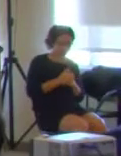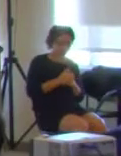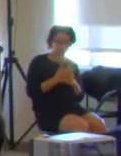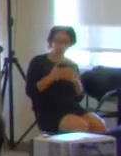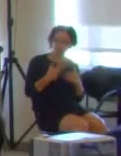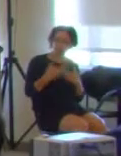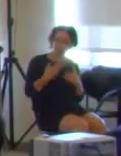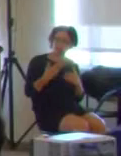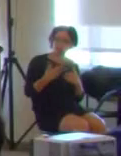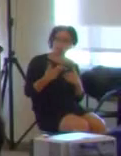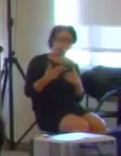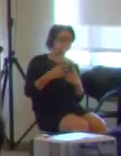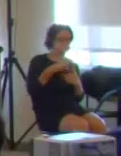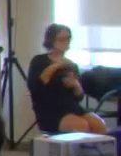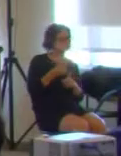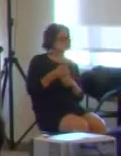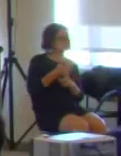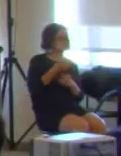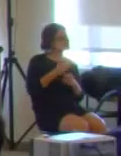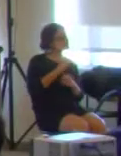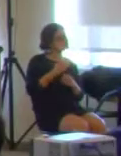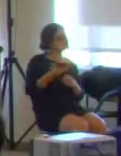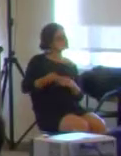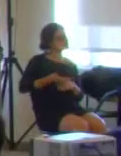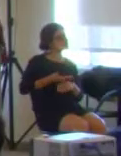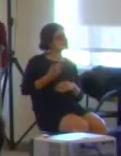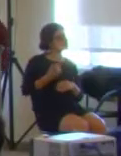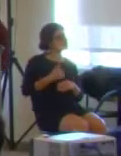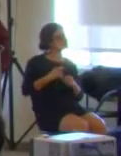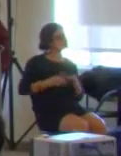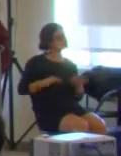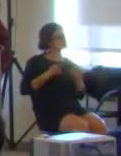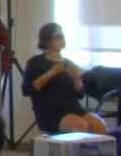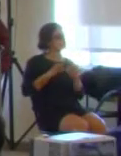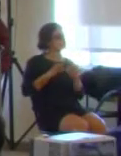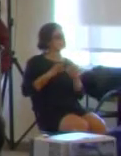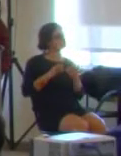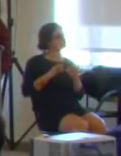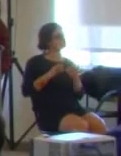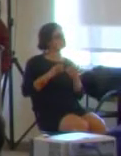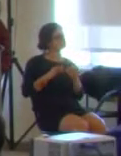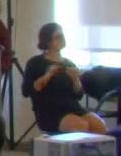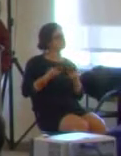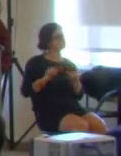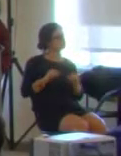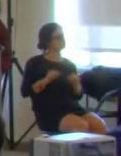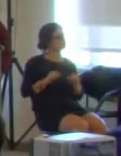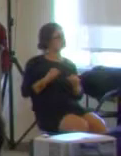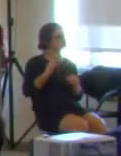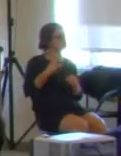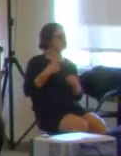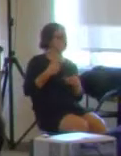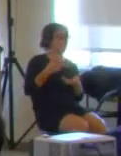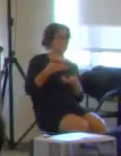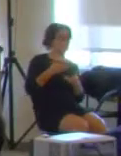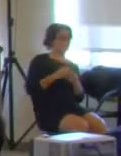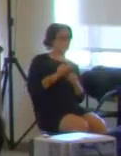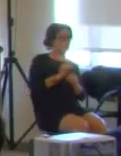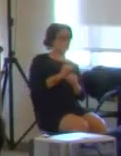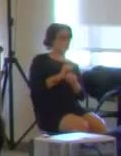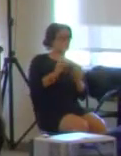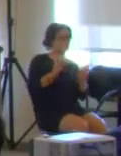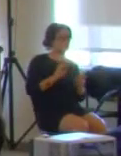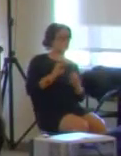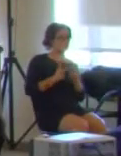really employed in any significant capacity. So I work with employment issues